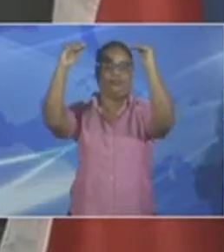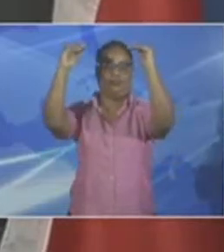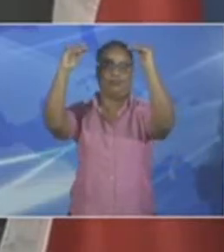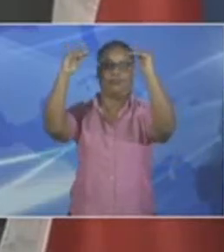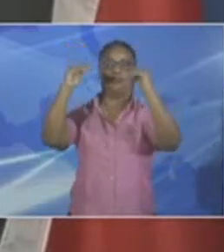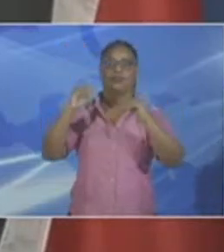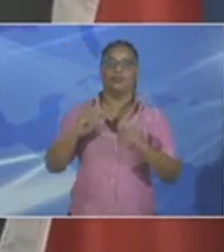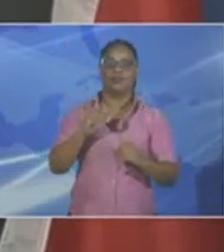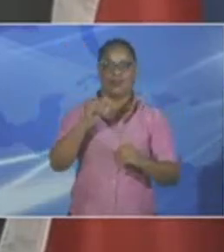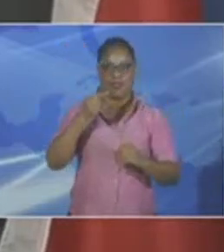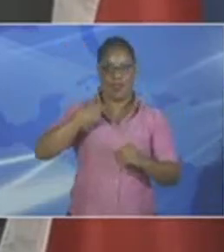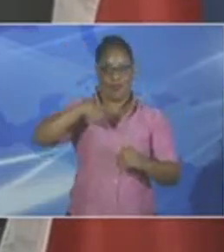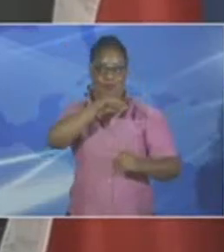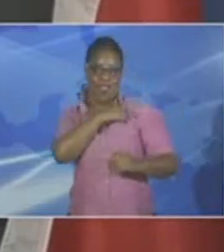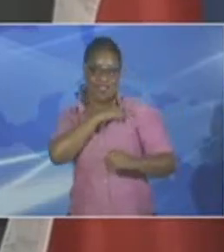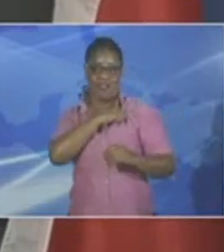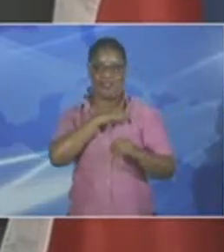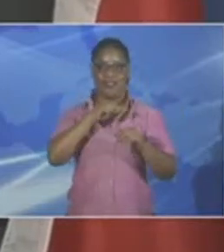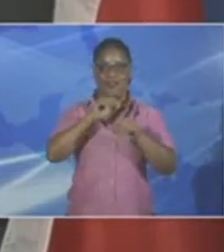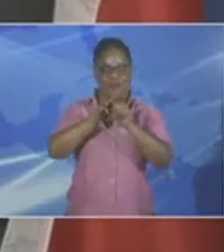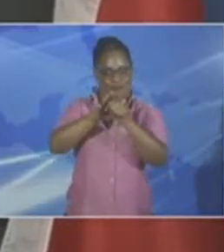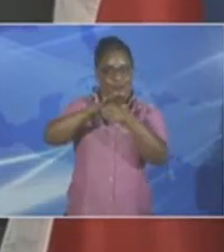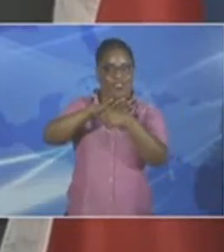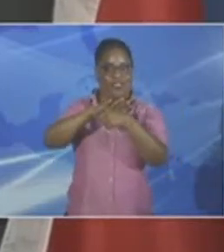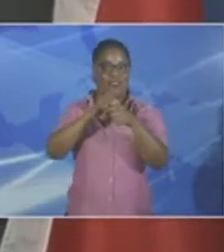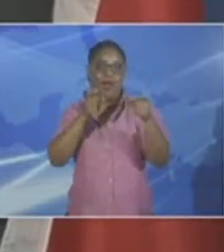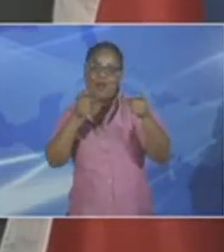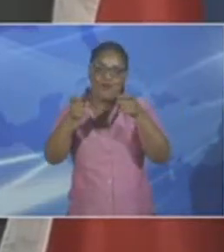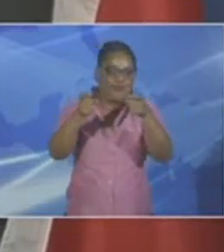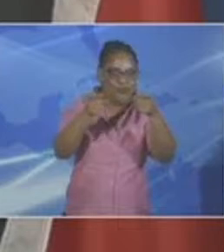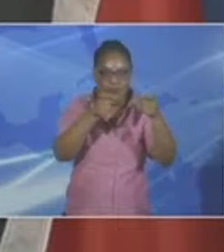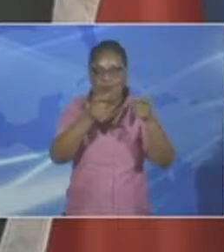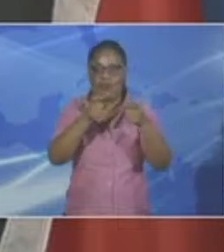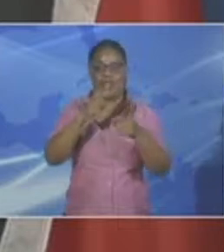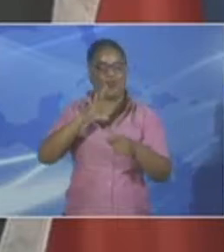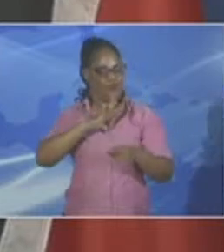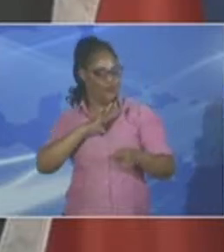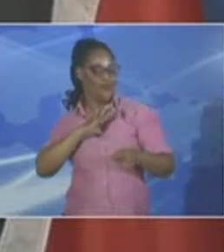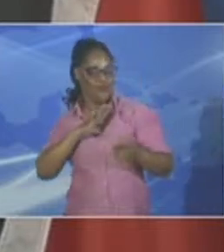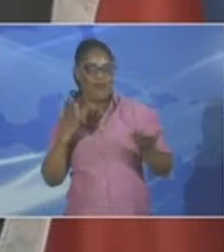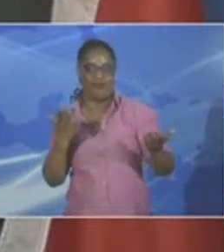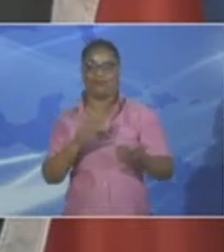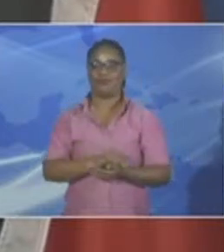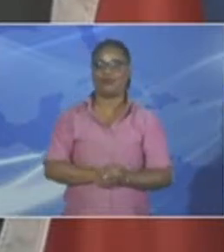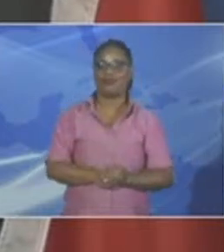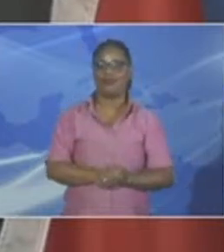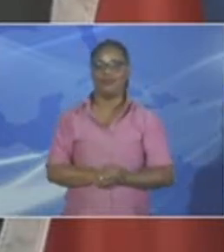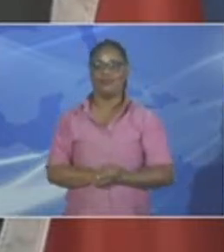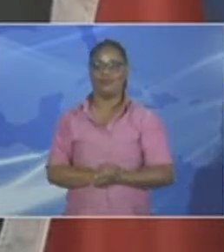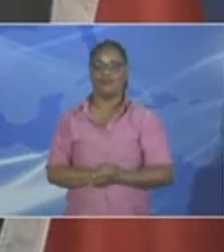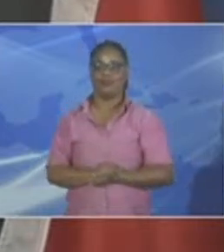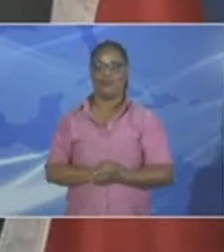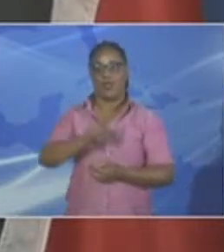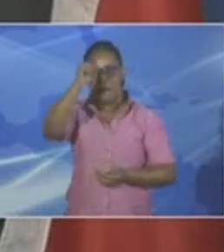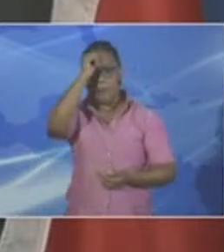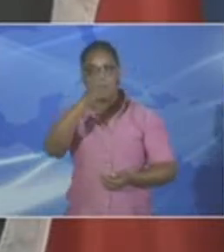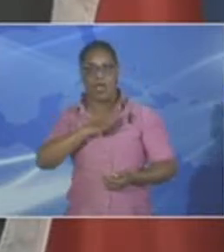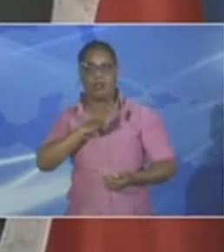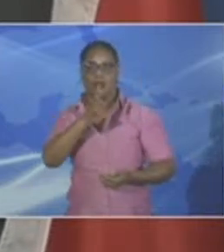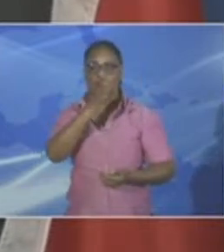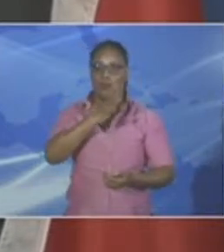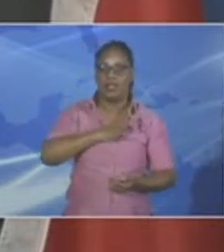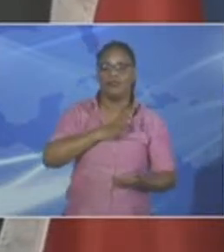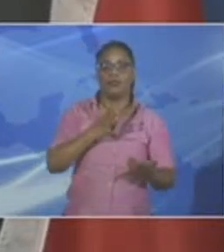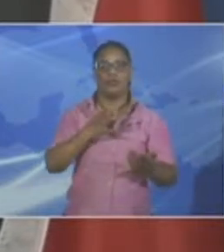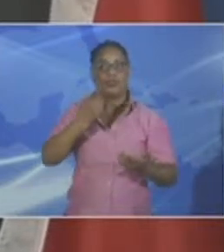manage COVID-19 and continue so to do. But ladies and gentlemen, boys and girls, we are still